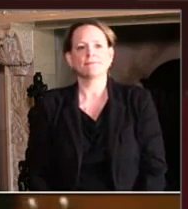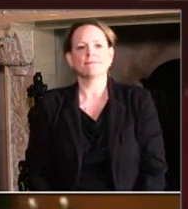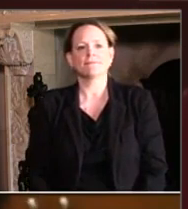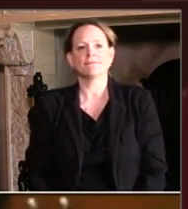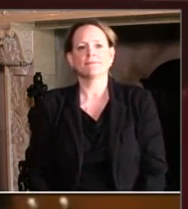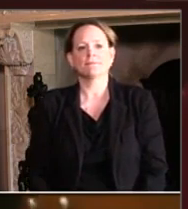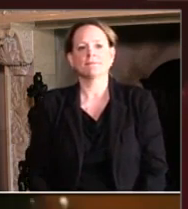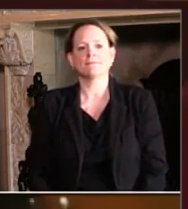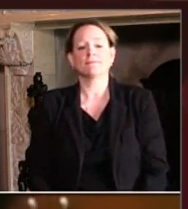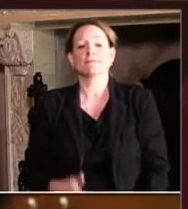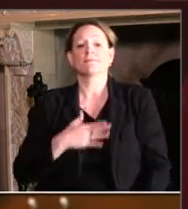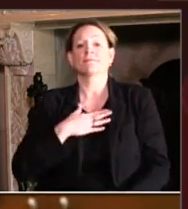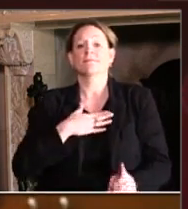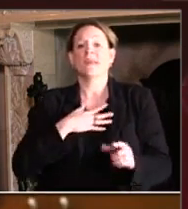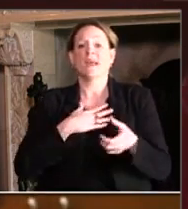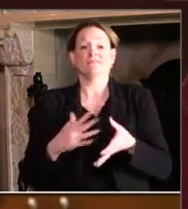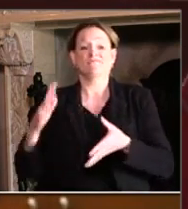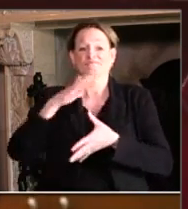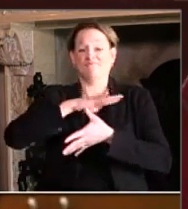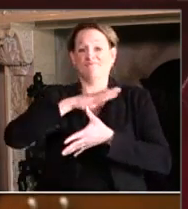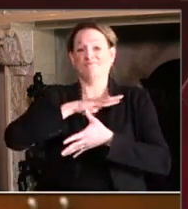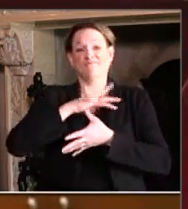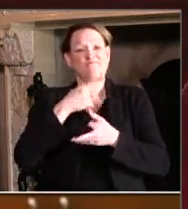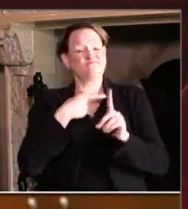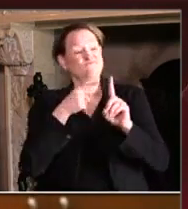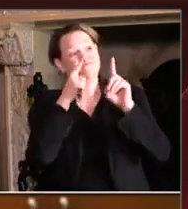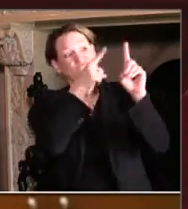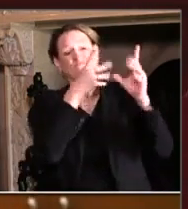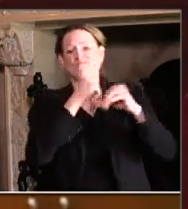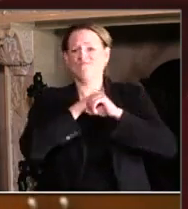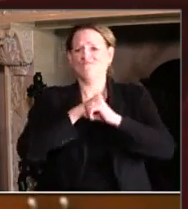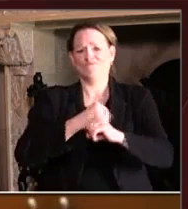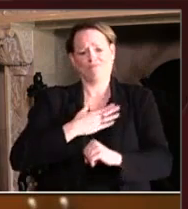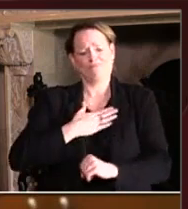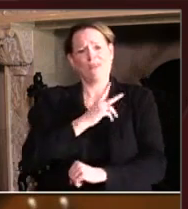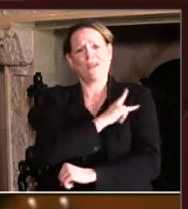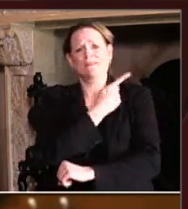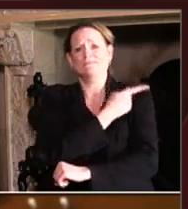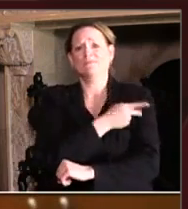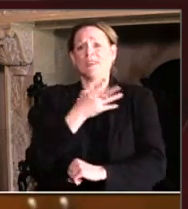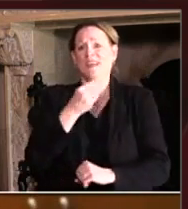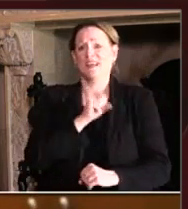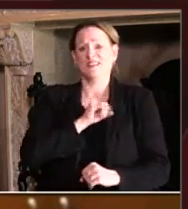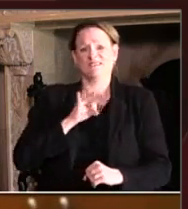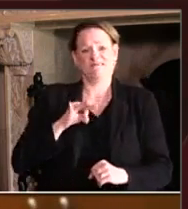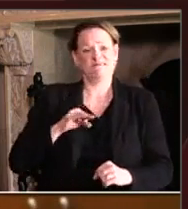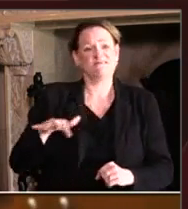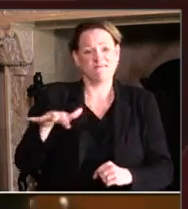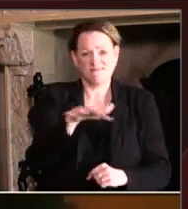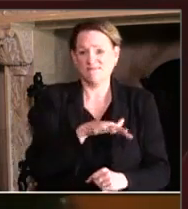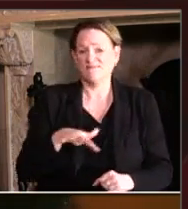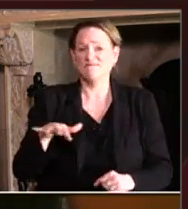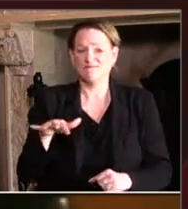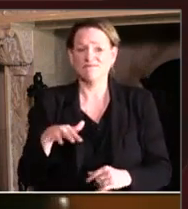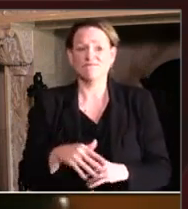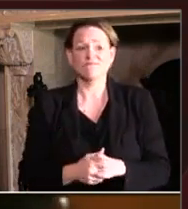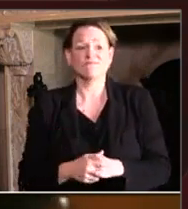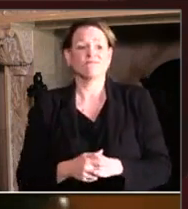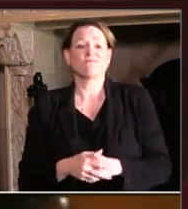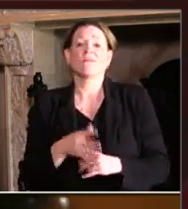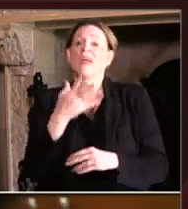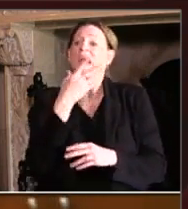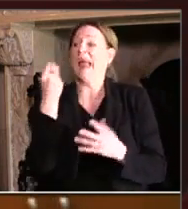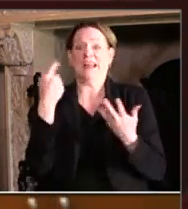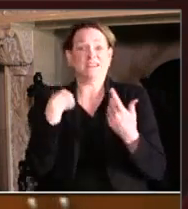I cannot fulfill either of those missions if our community as a whole is so quick to resume the normal that we once